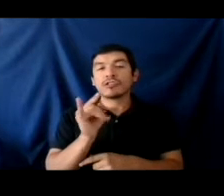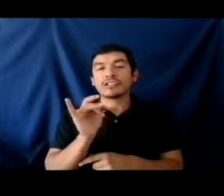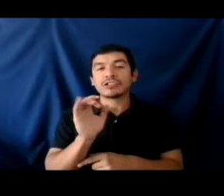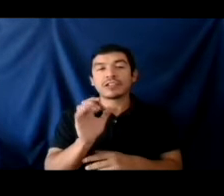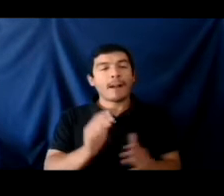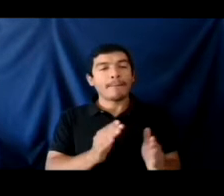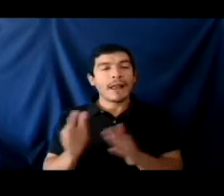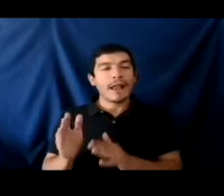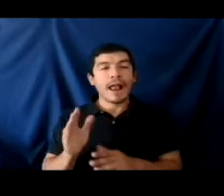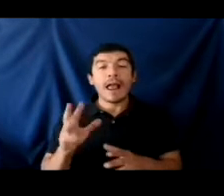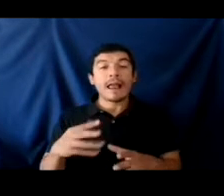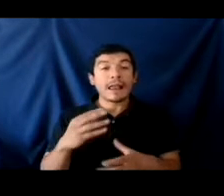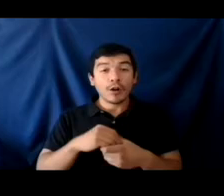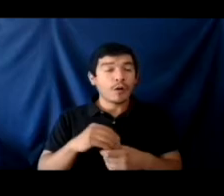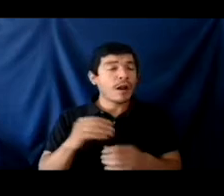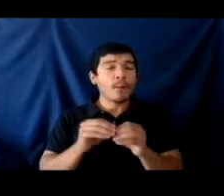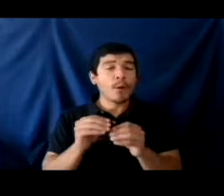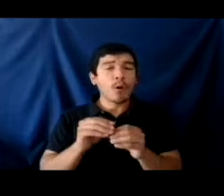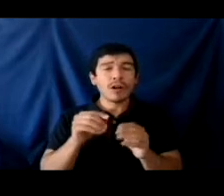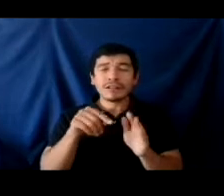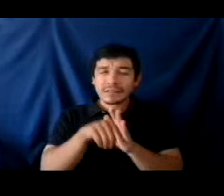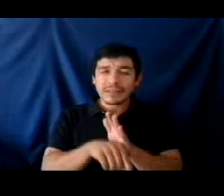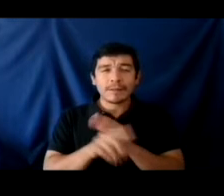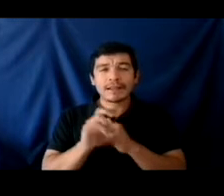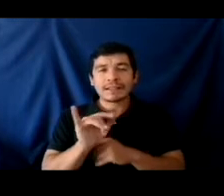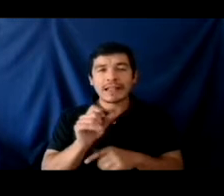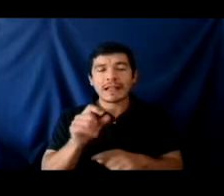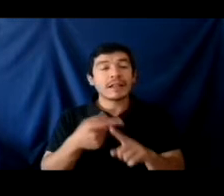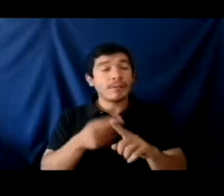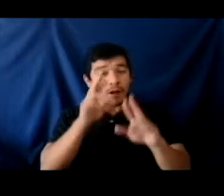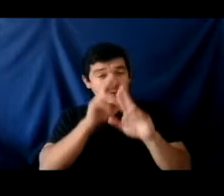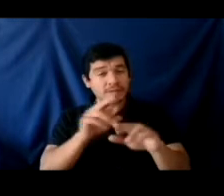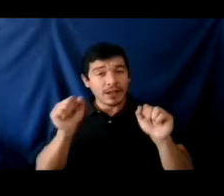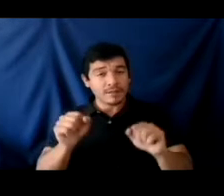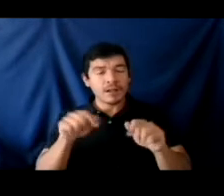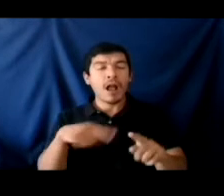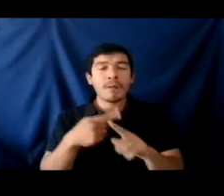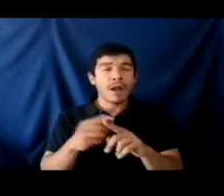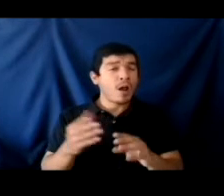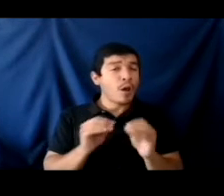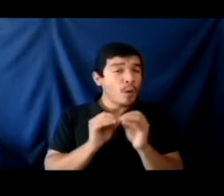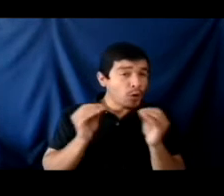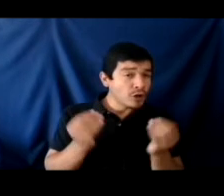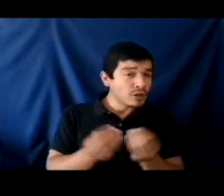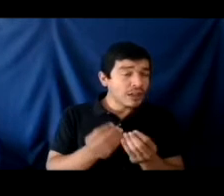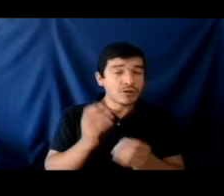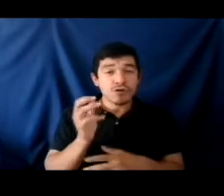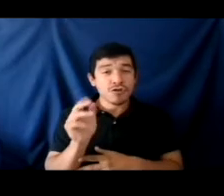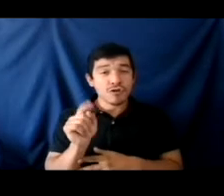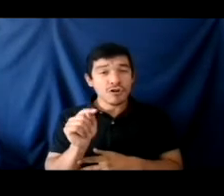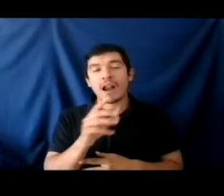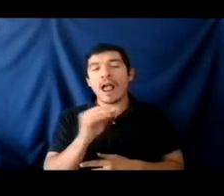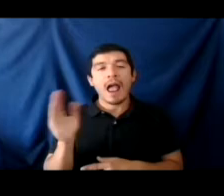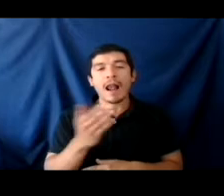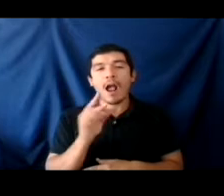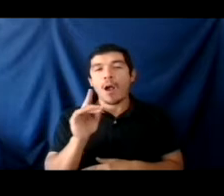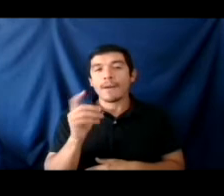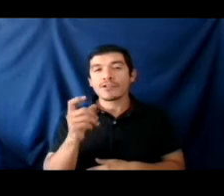plan, including more details about respectability, about our organizational chart, and our